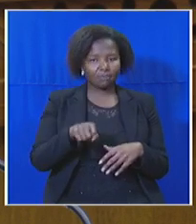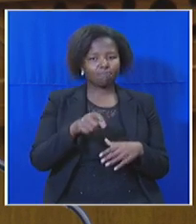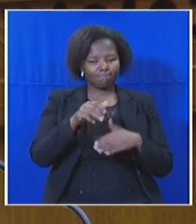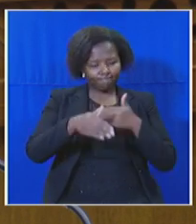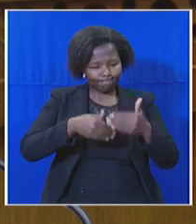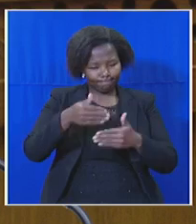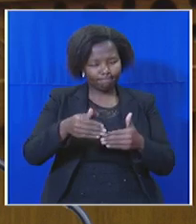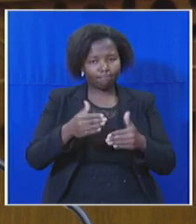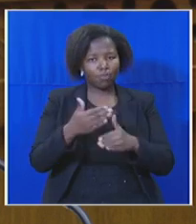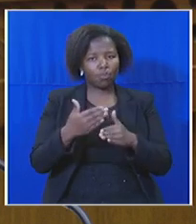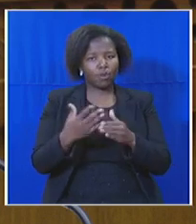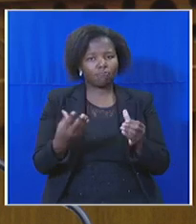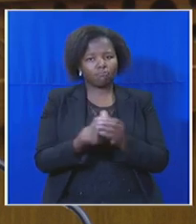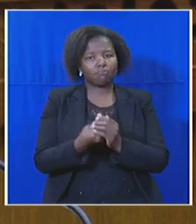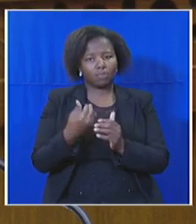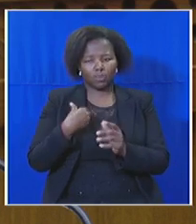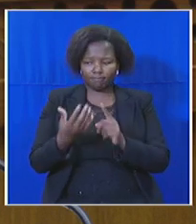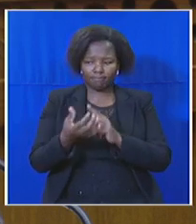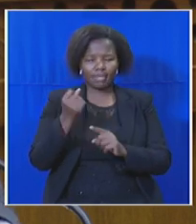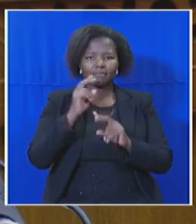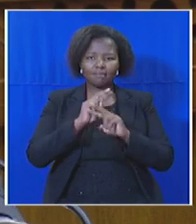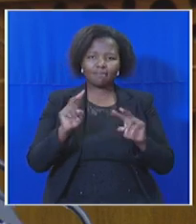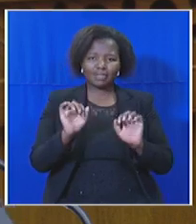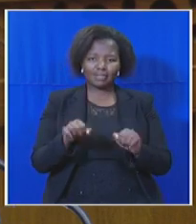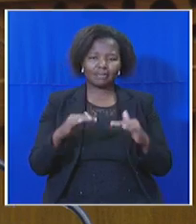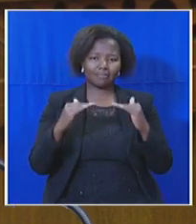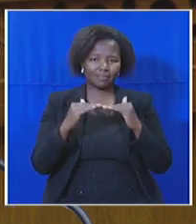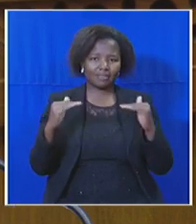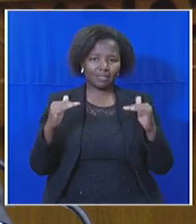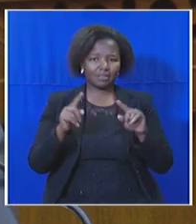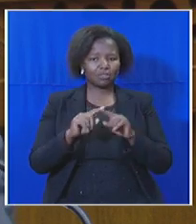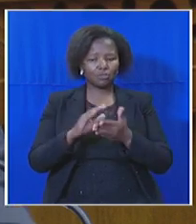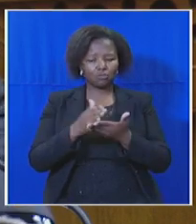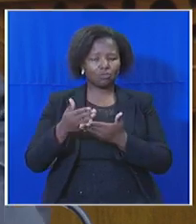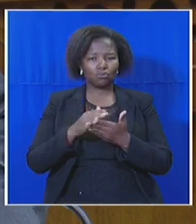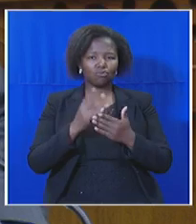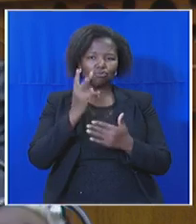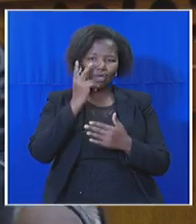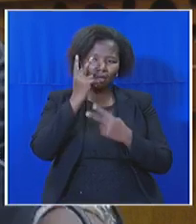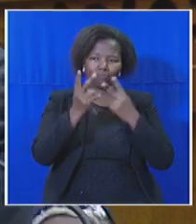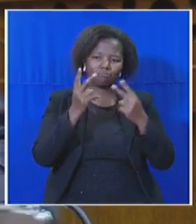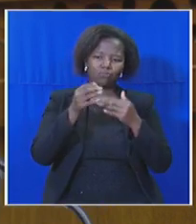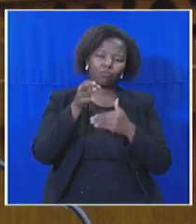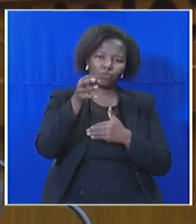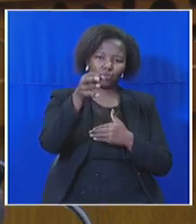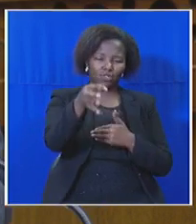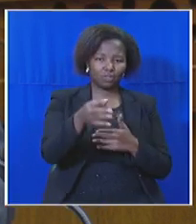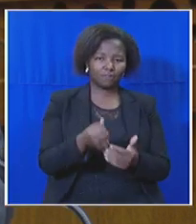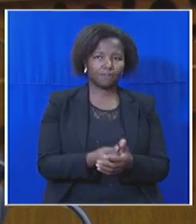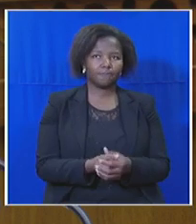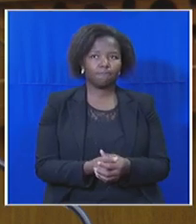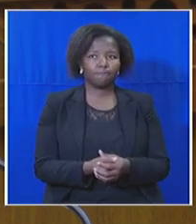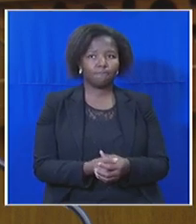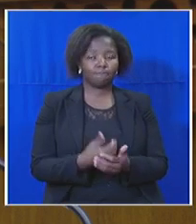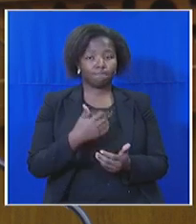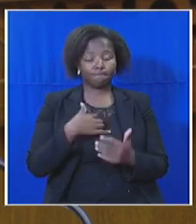advance towards the full realization of peace, justice, and shared prosperity. The creation of a safe and secure